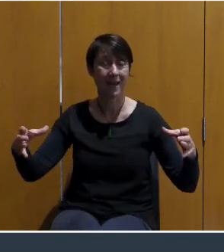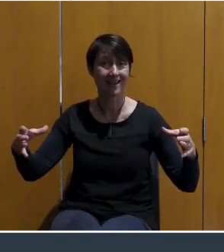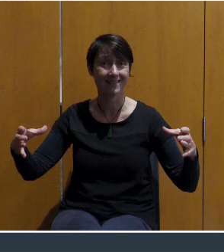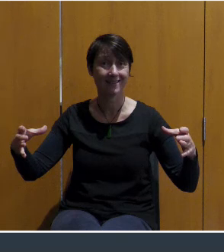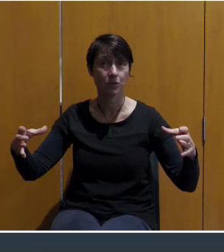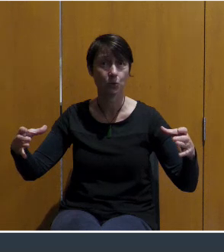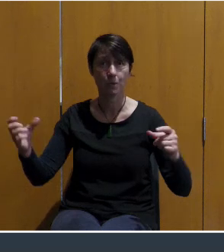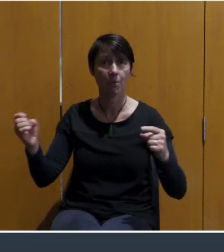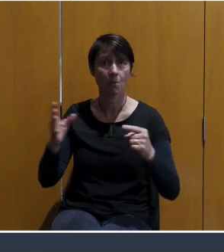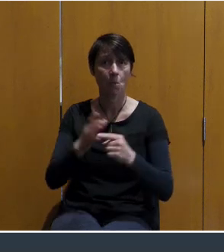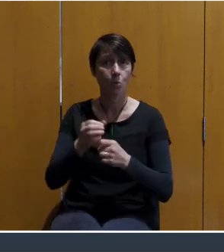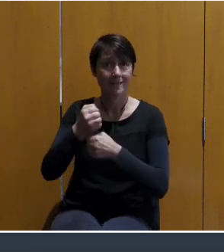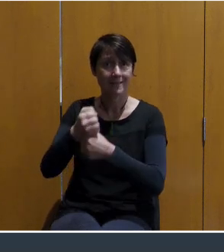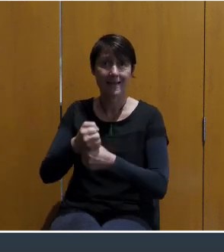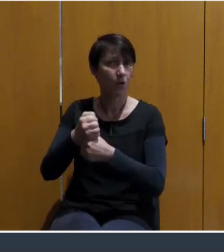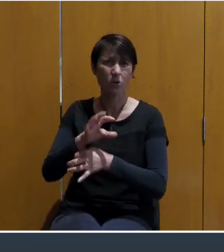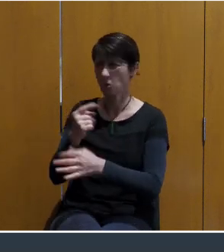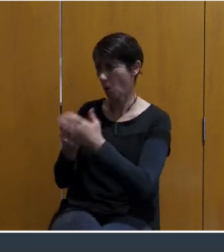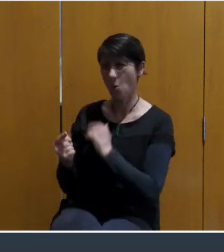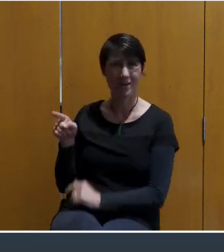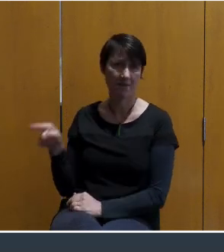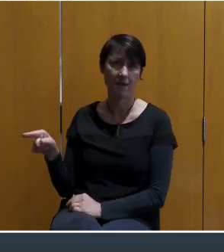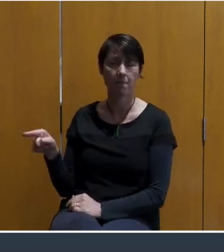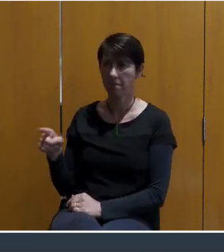singling out one entity?